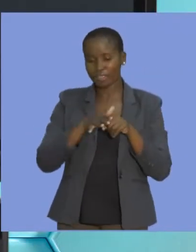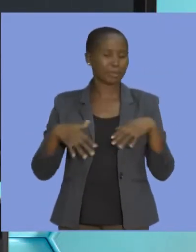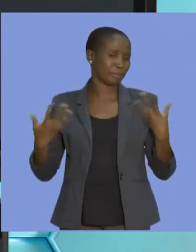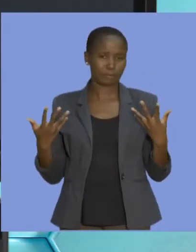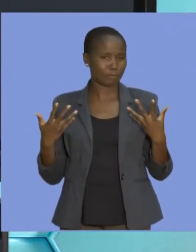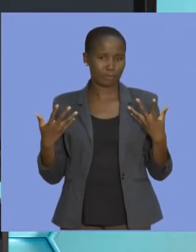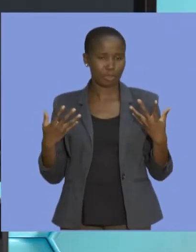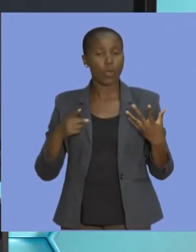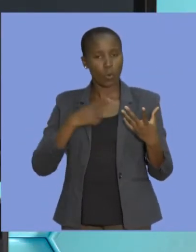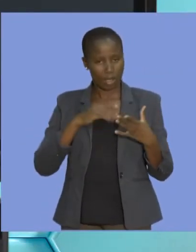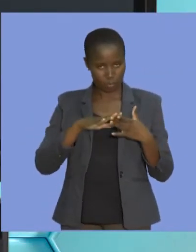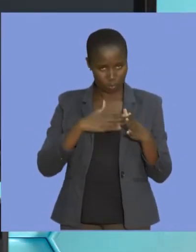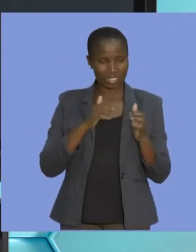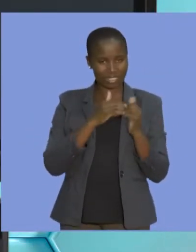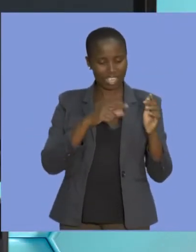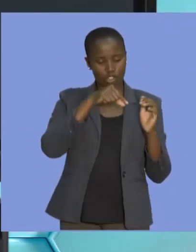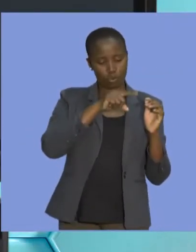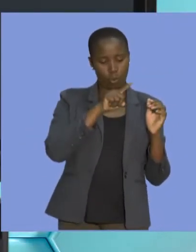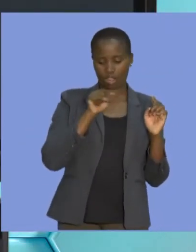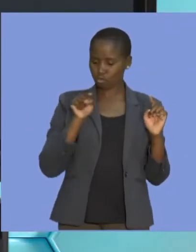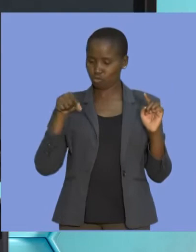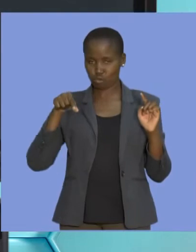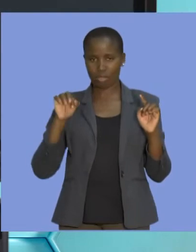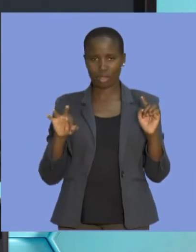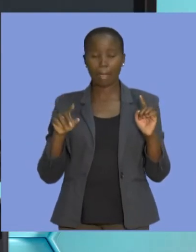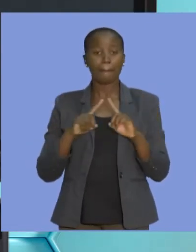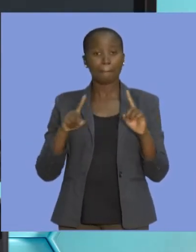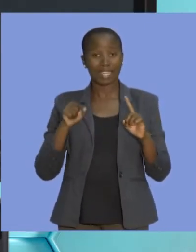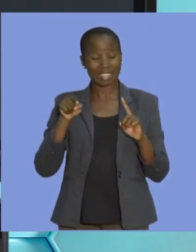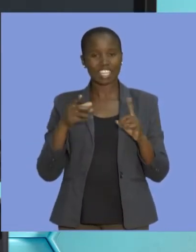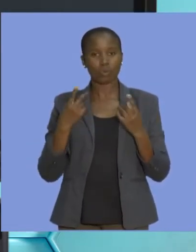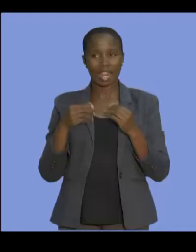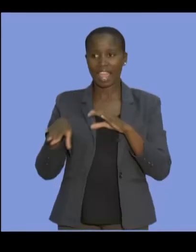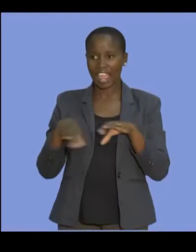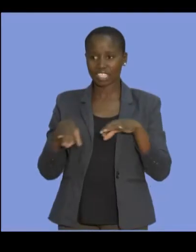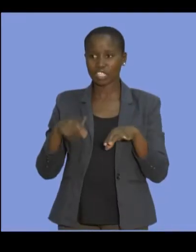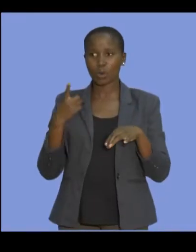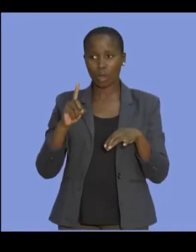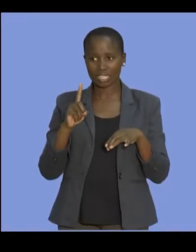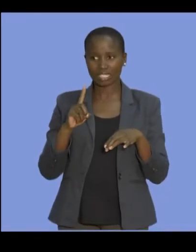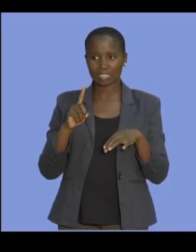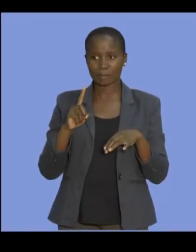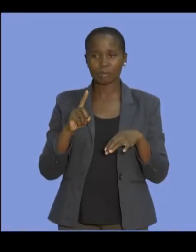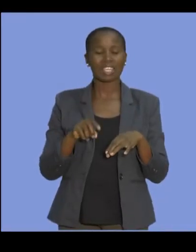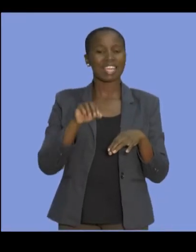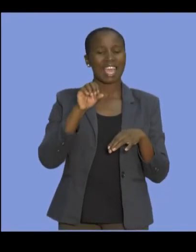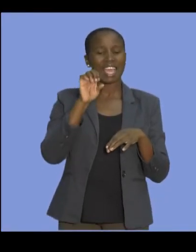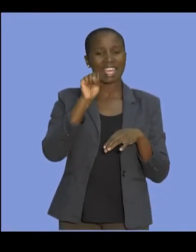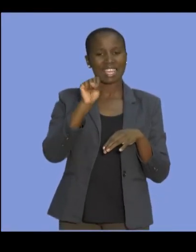range is good for actually symmetric data. What are we talking about? The semi-interquartile